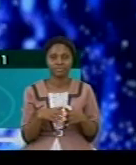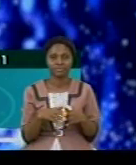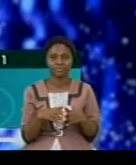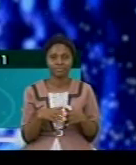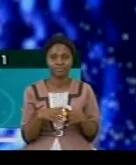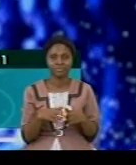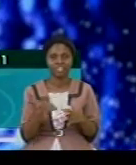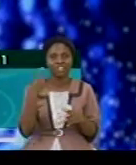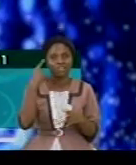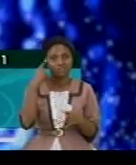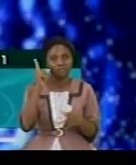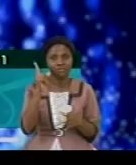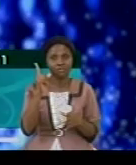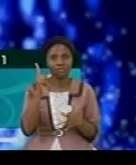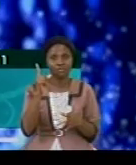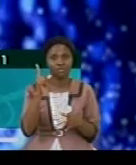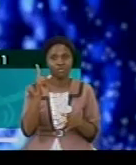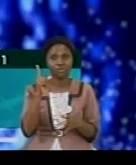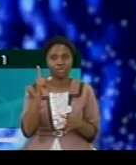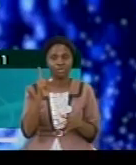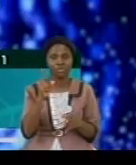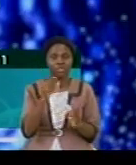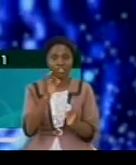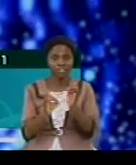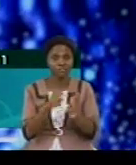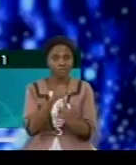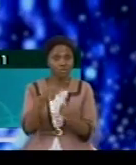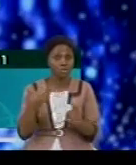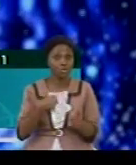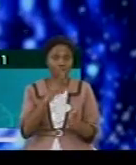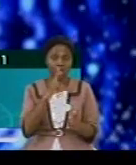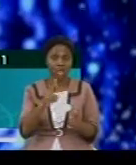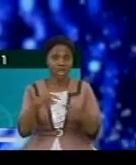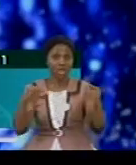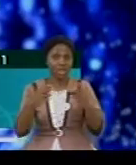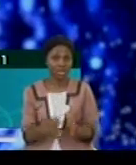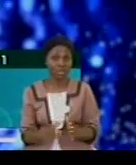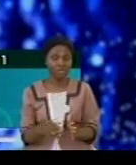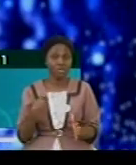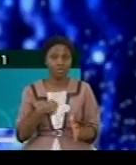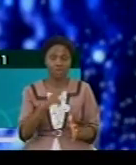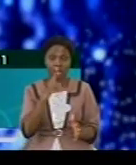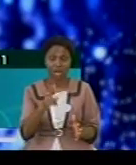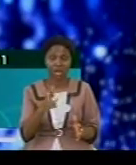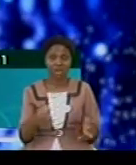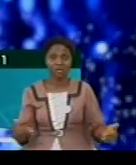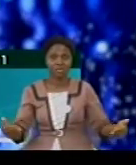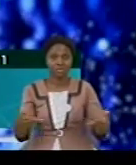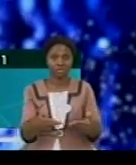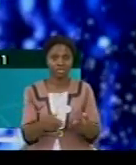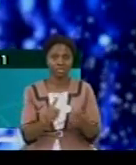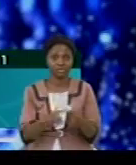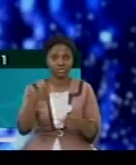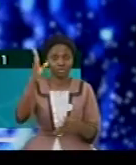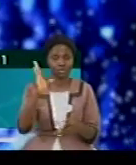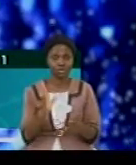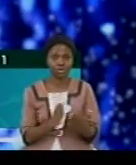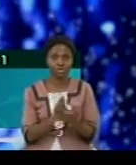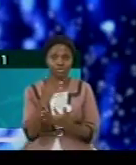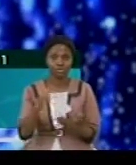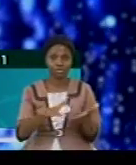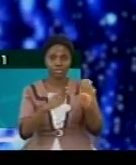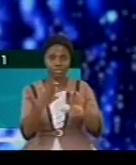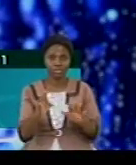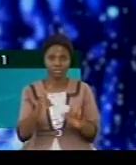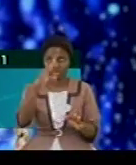For if, when we were enemies, we were reconciled to God by the death of his son, much more being reconciled,